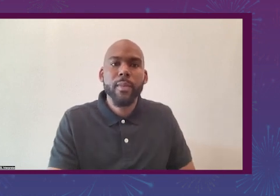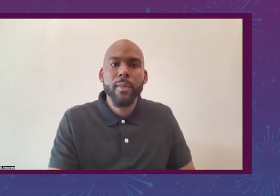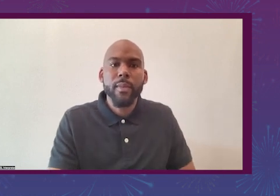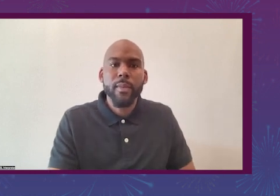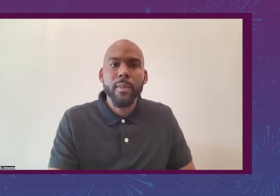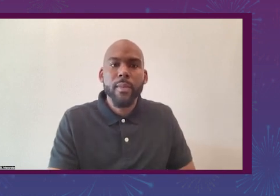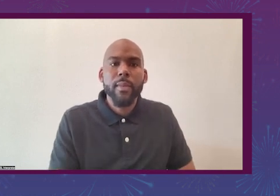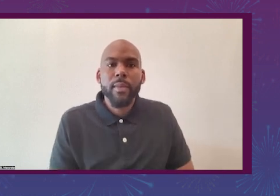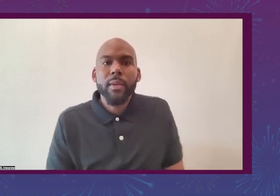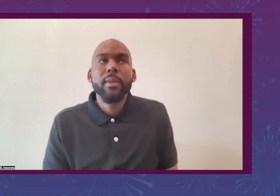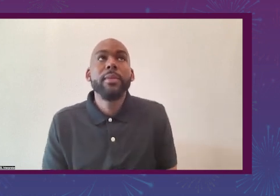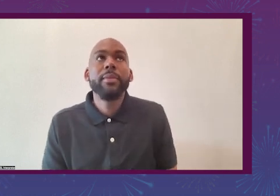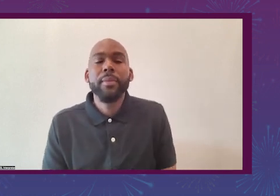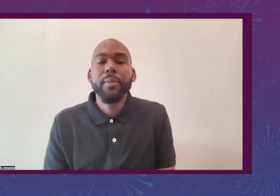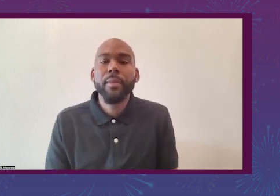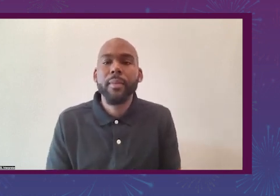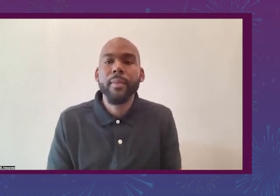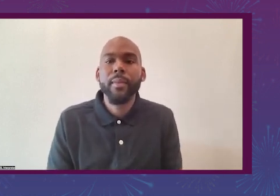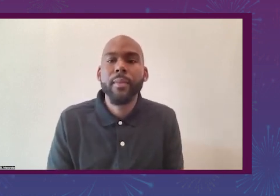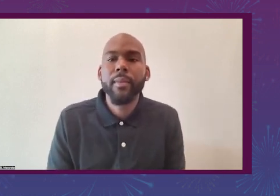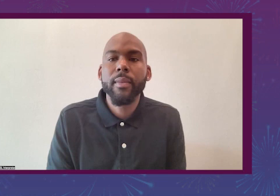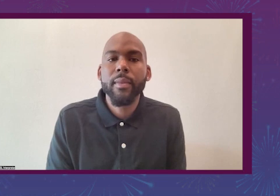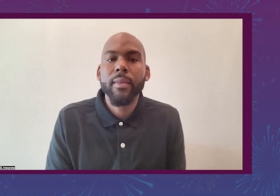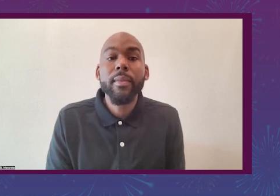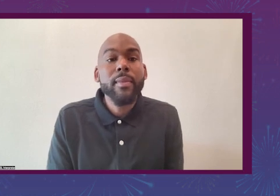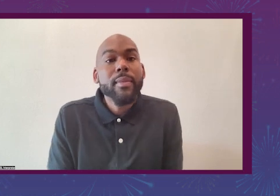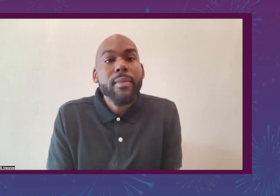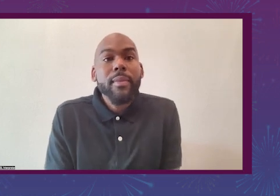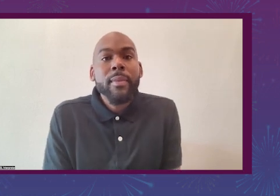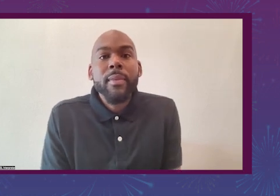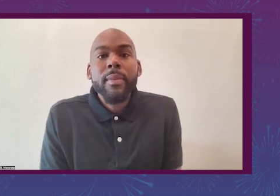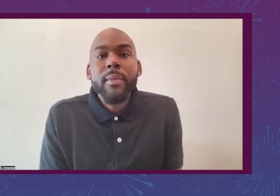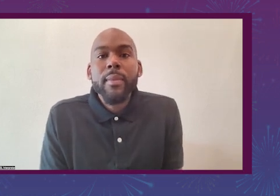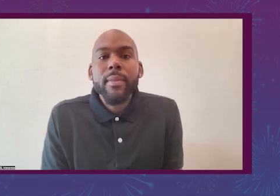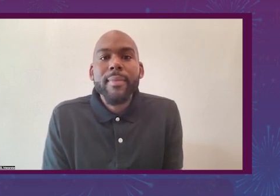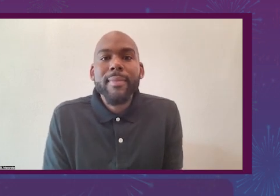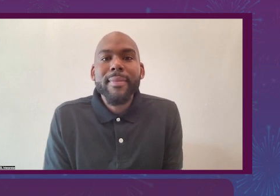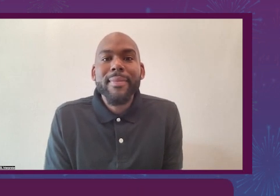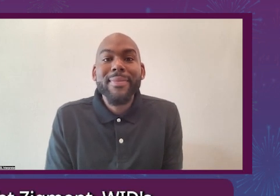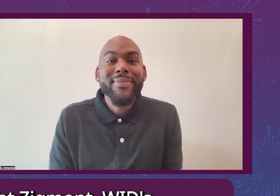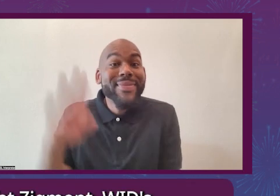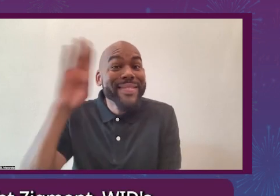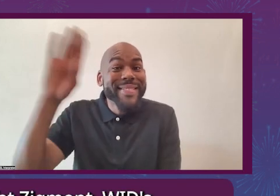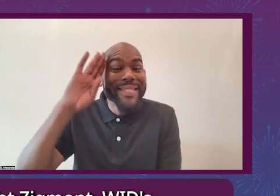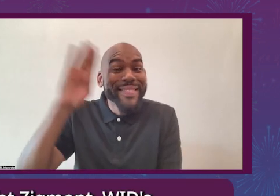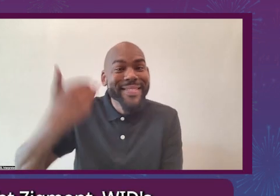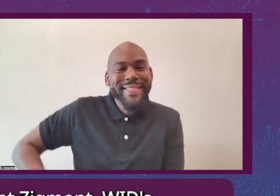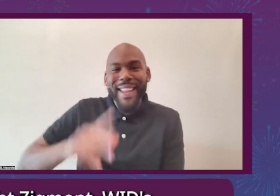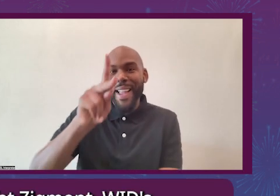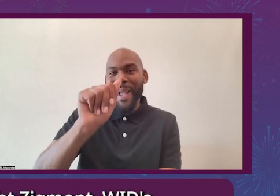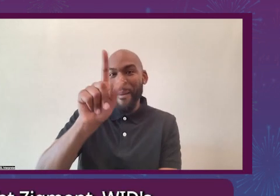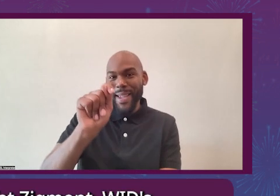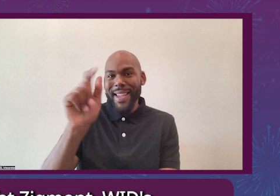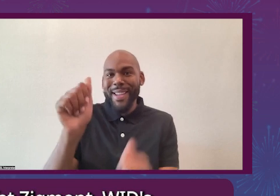Operations and Deputy Director. A white woman with blonde hair and red glasses appears on screen. Hi everyone, I'm